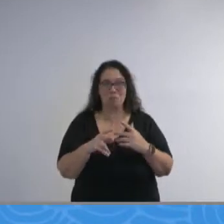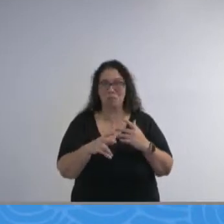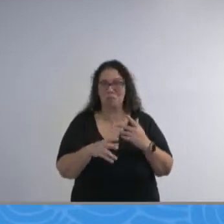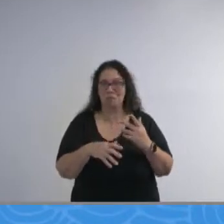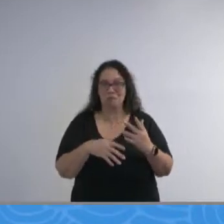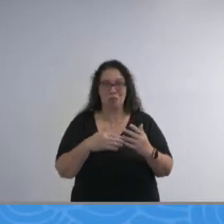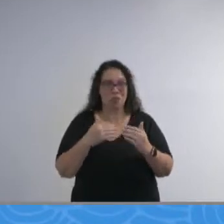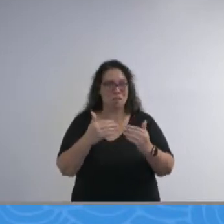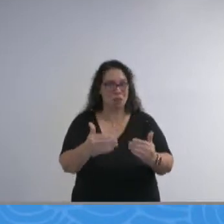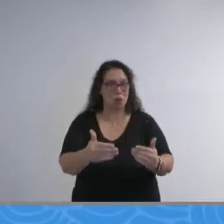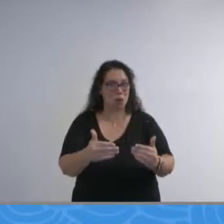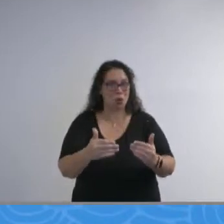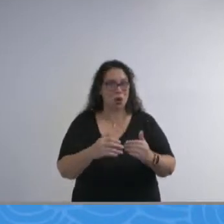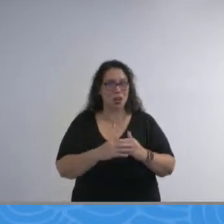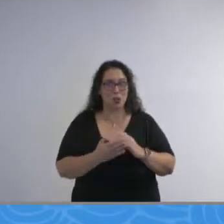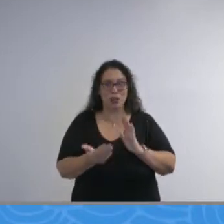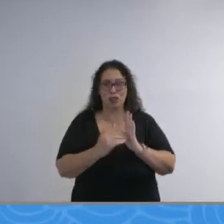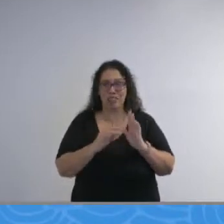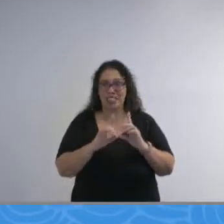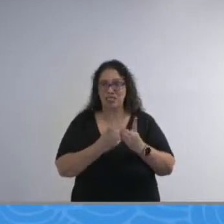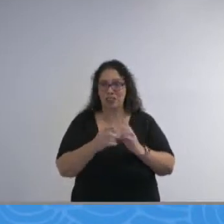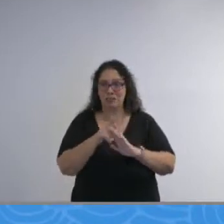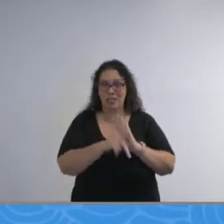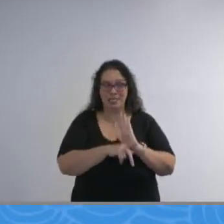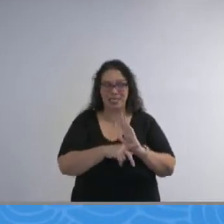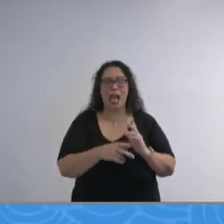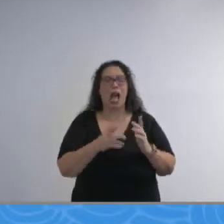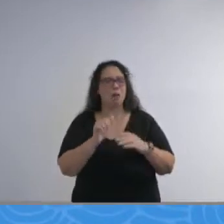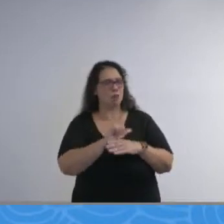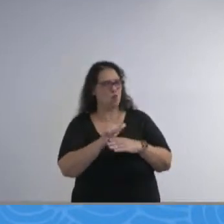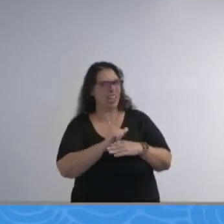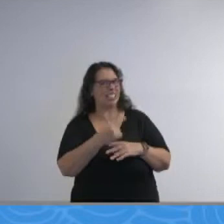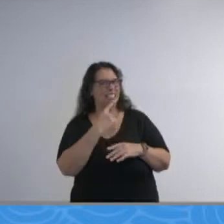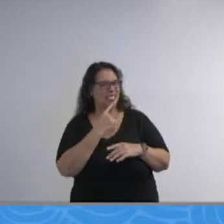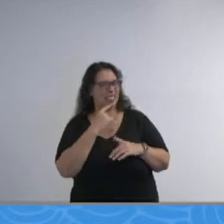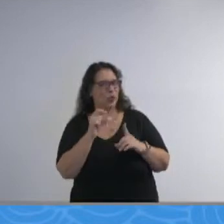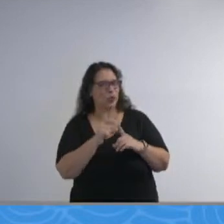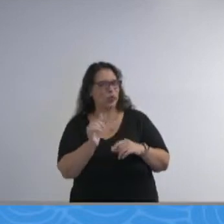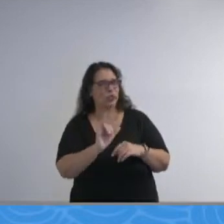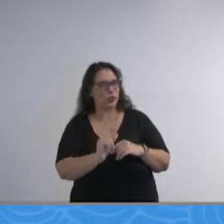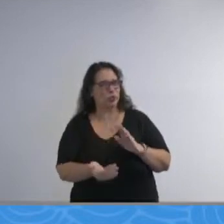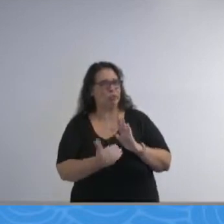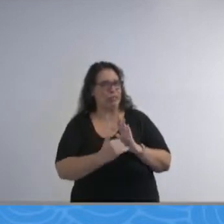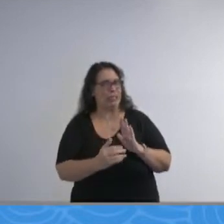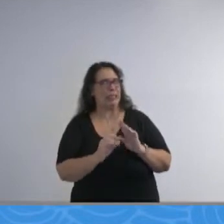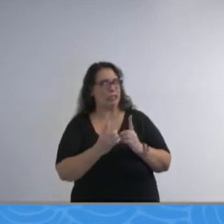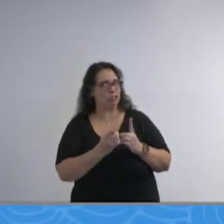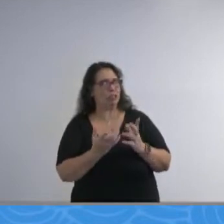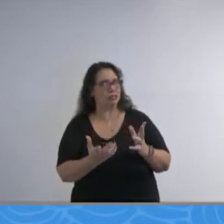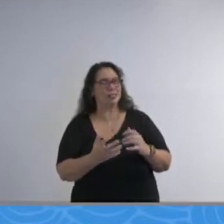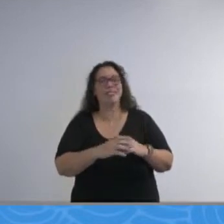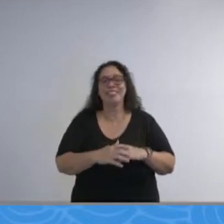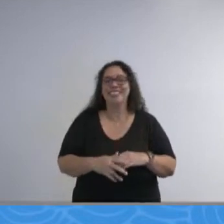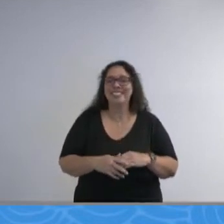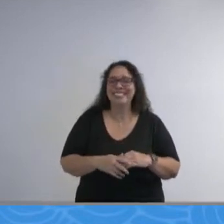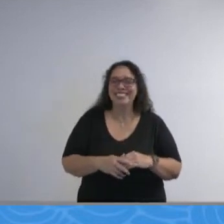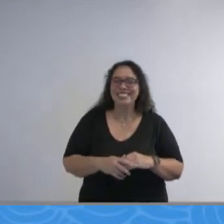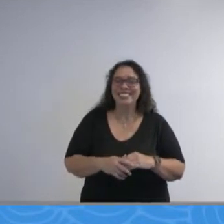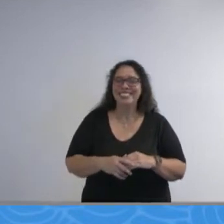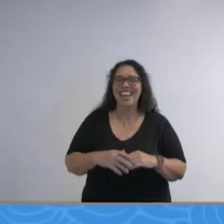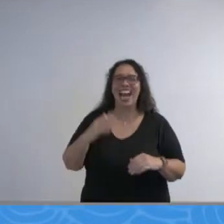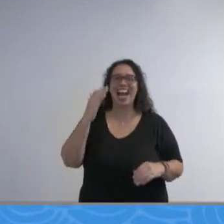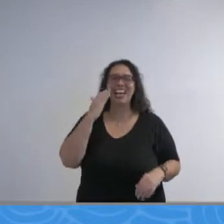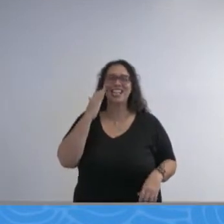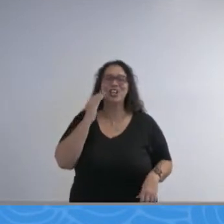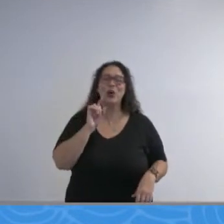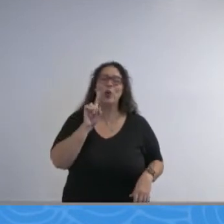move forward with the redistricting. I'm going to practice saying the word too, redistricting. I know that there was one question